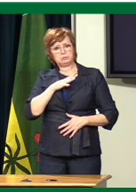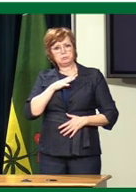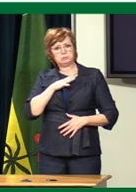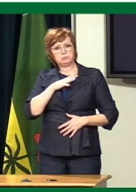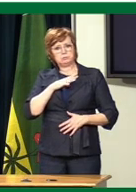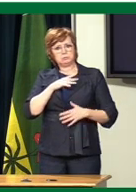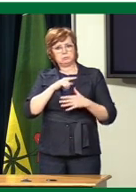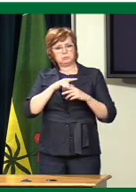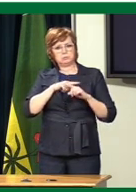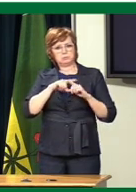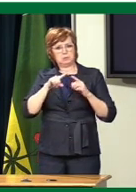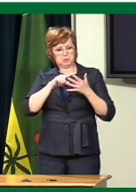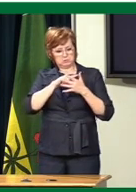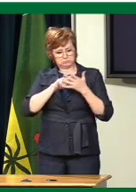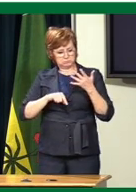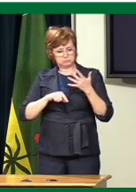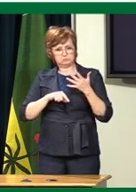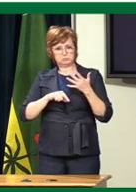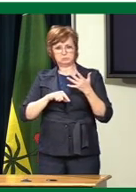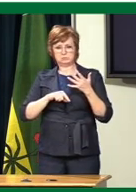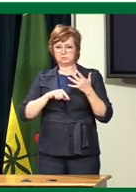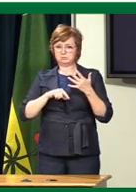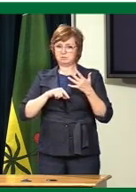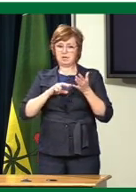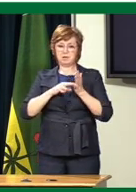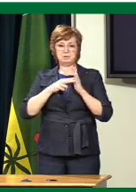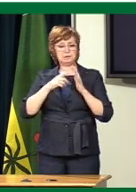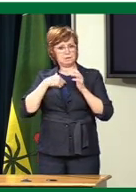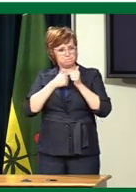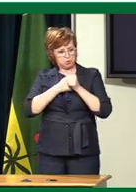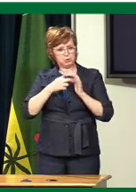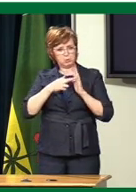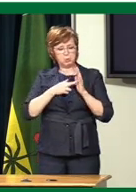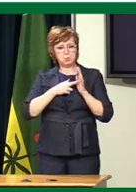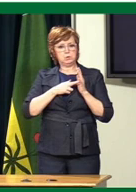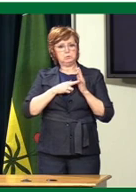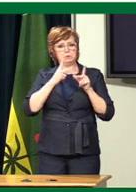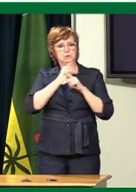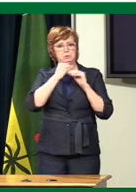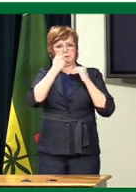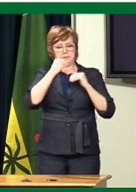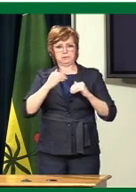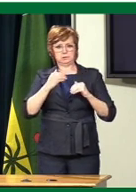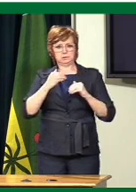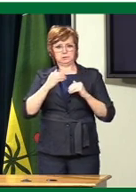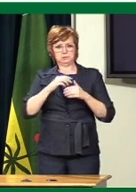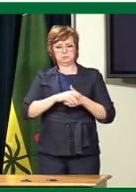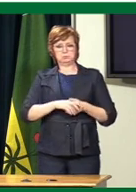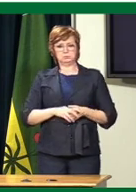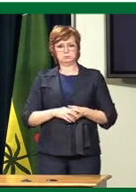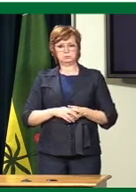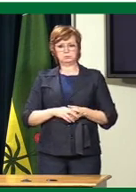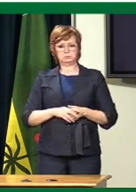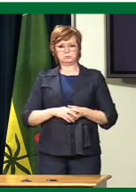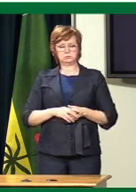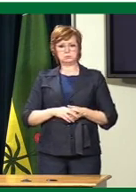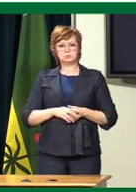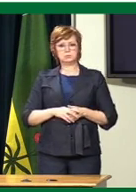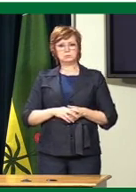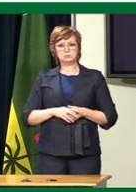conducting ourselves or with the protocols. And beyond that, we should have very few non-close contacts who would have to self-monitor as